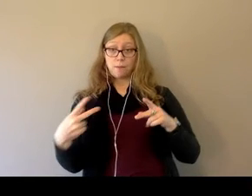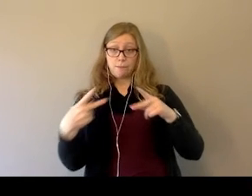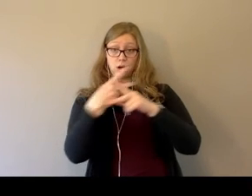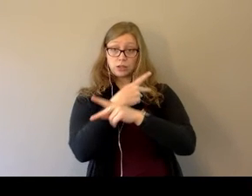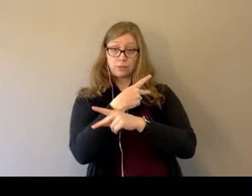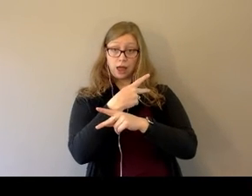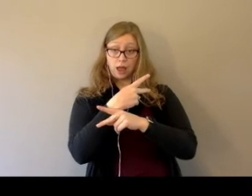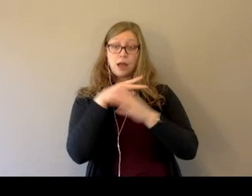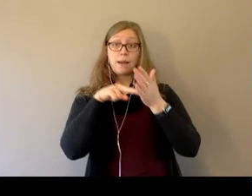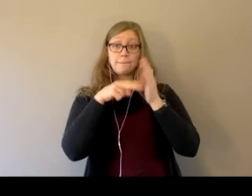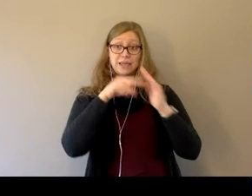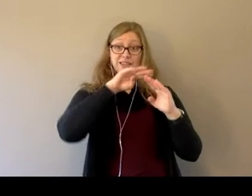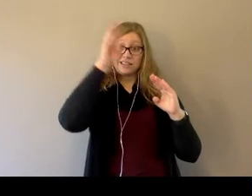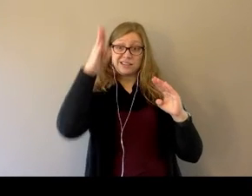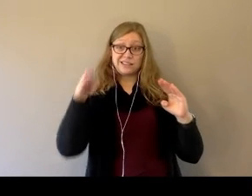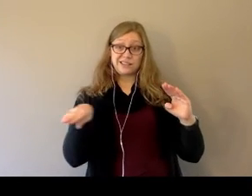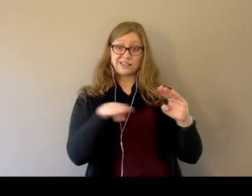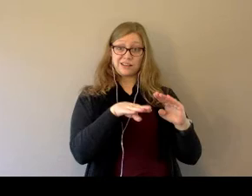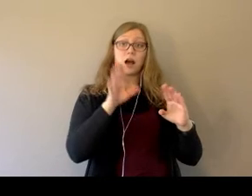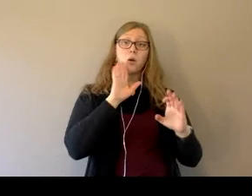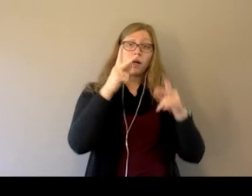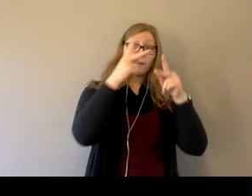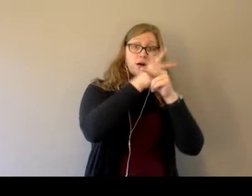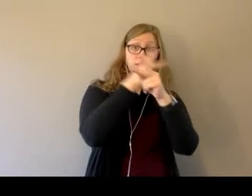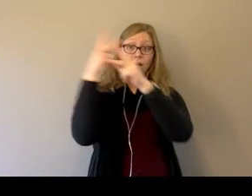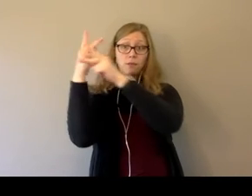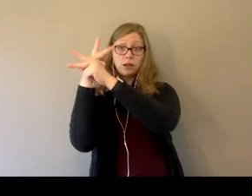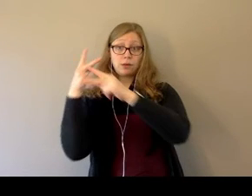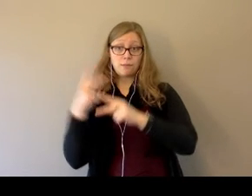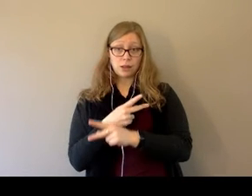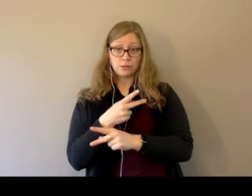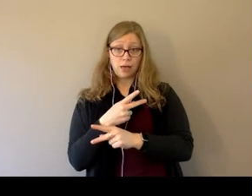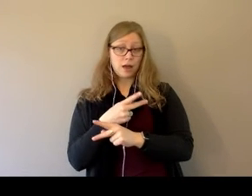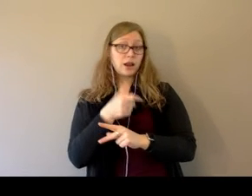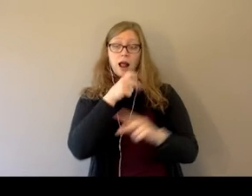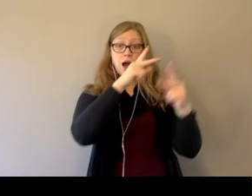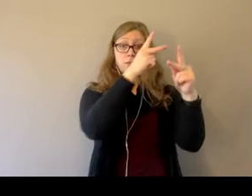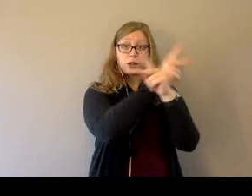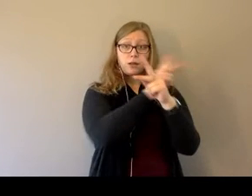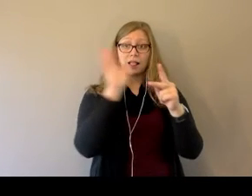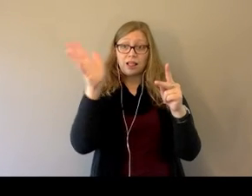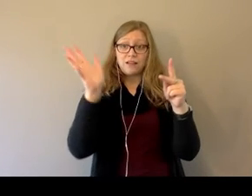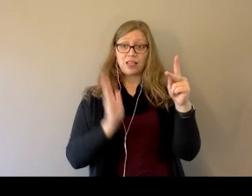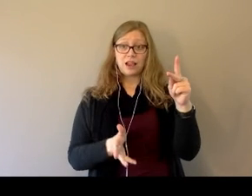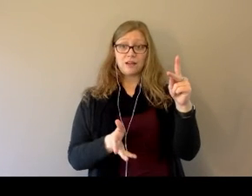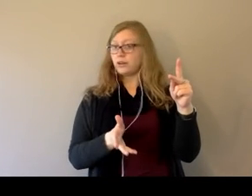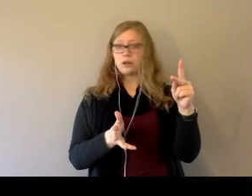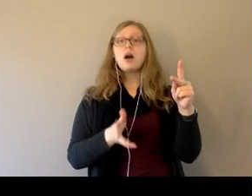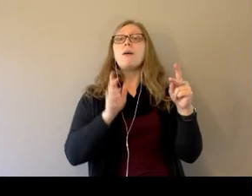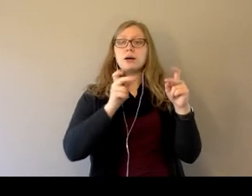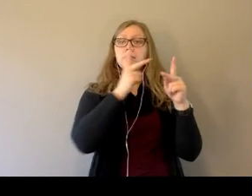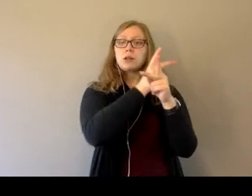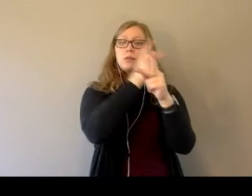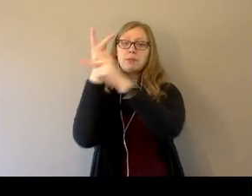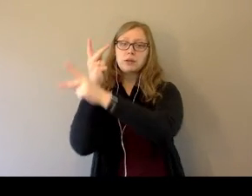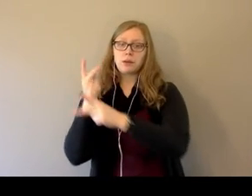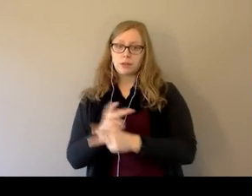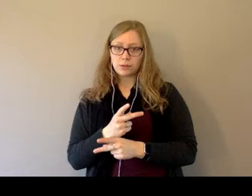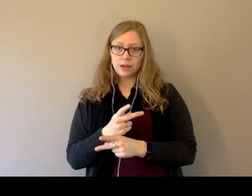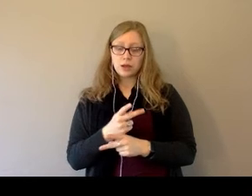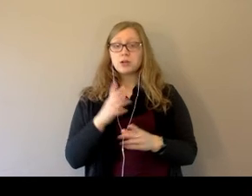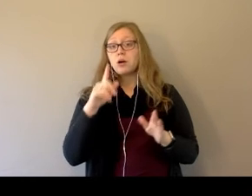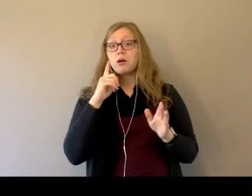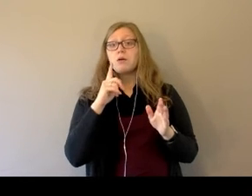the same for all three parts. So I know that if I say I'm going to multiply